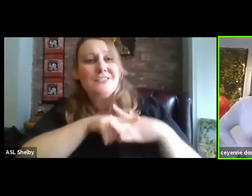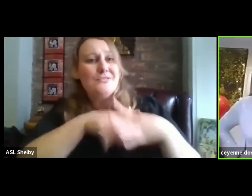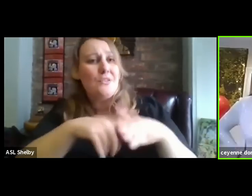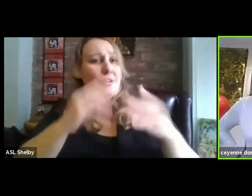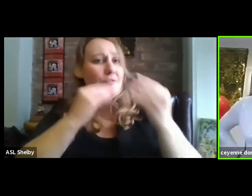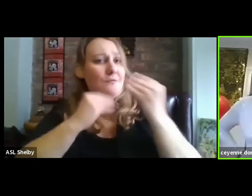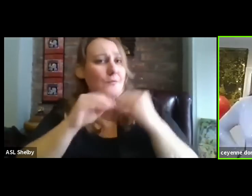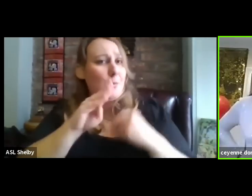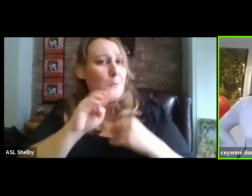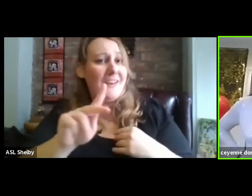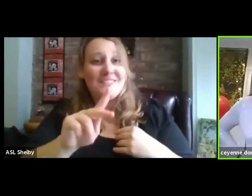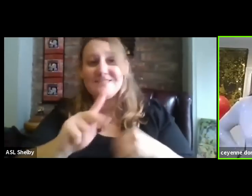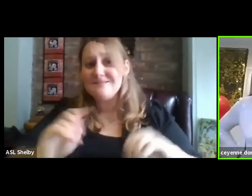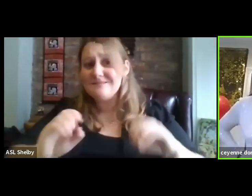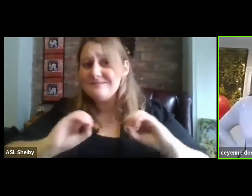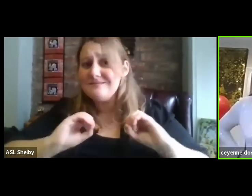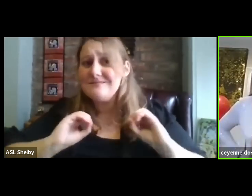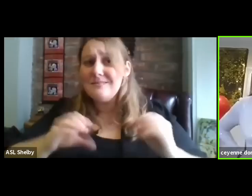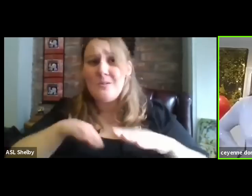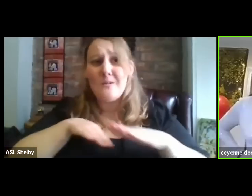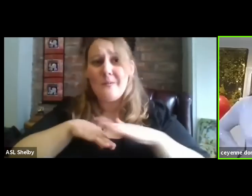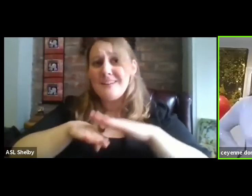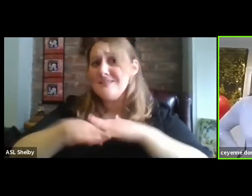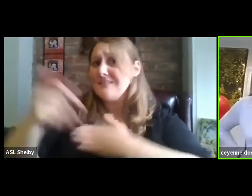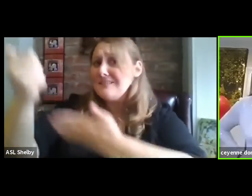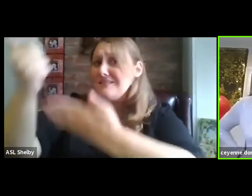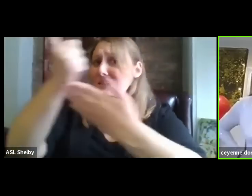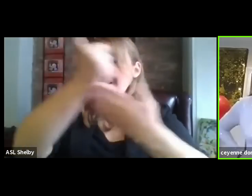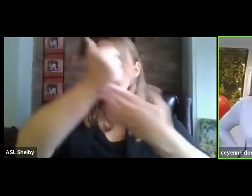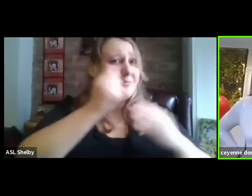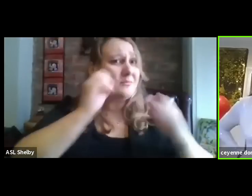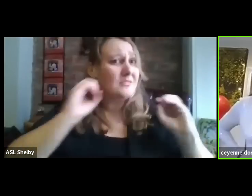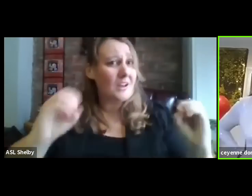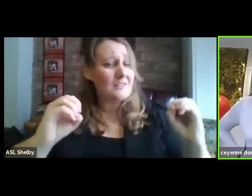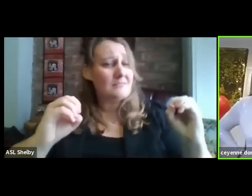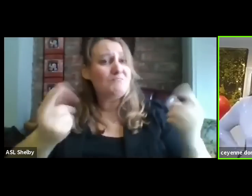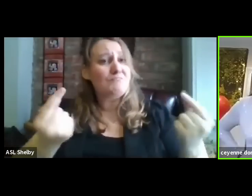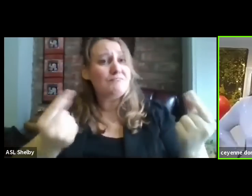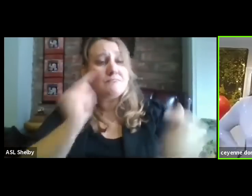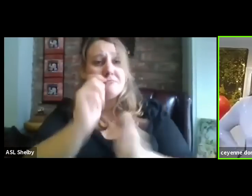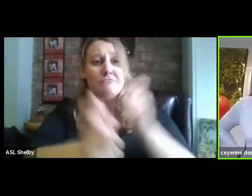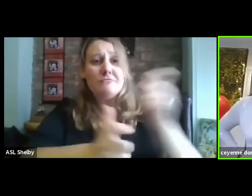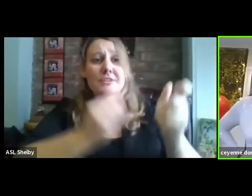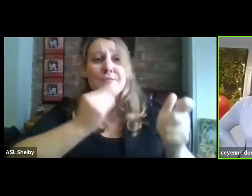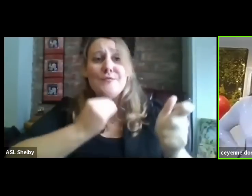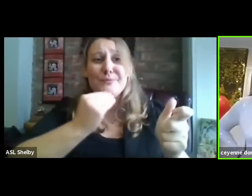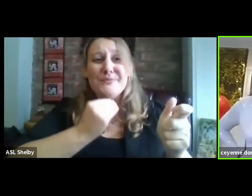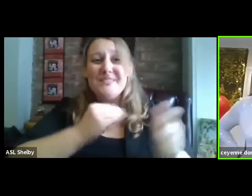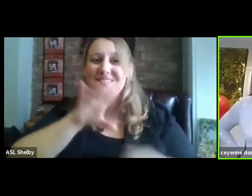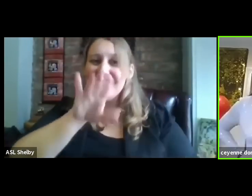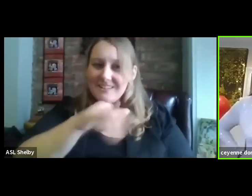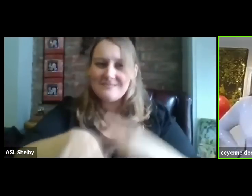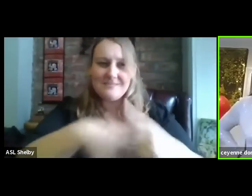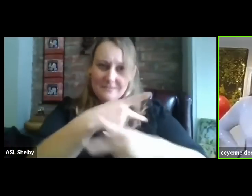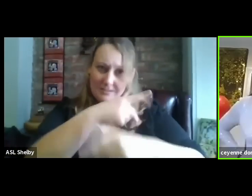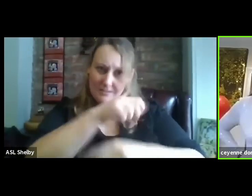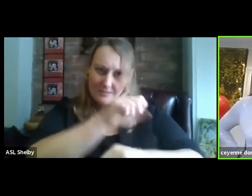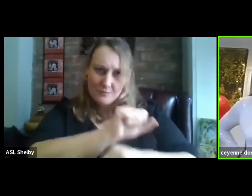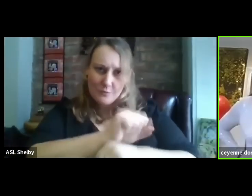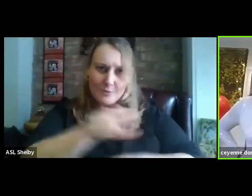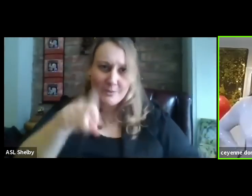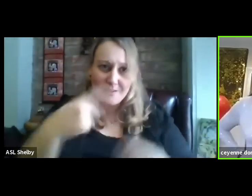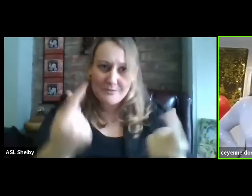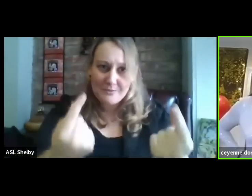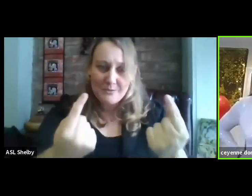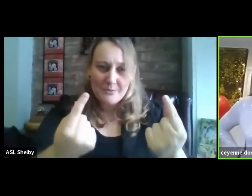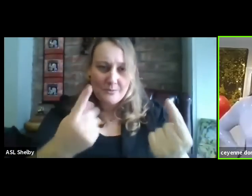Literally started passing out food in this neighborhood. That's the kind of work that needs to be done. We have given out so much money in these